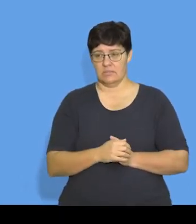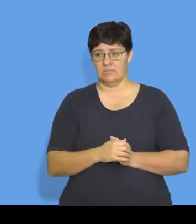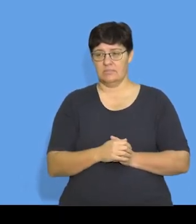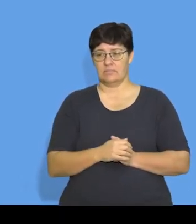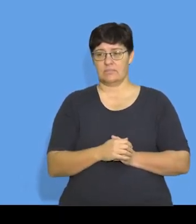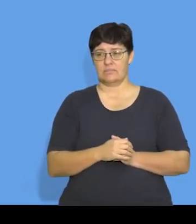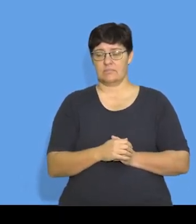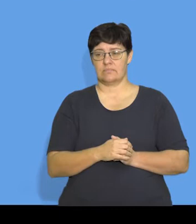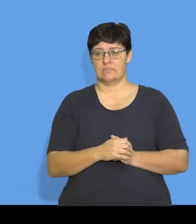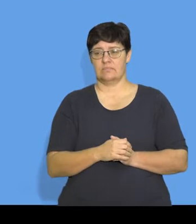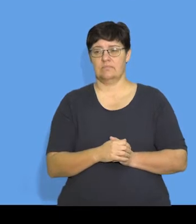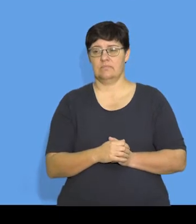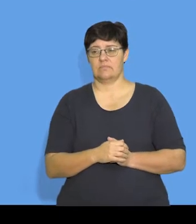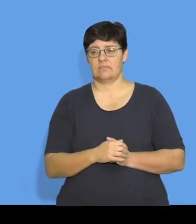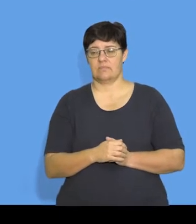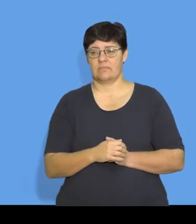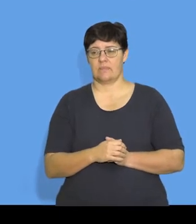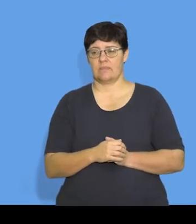my final velocity is